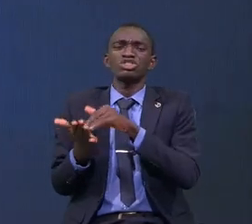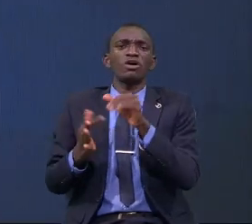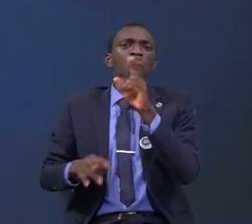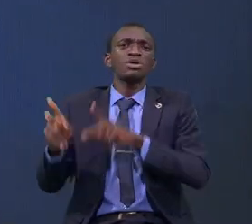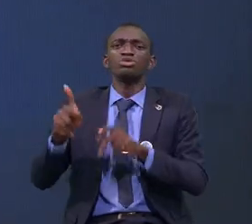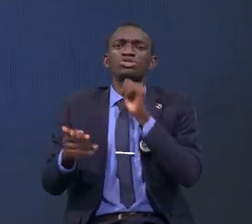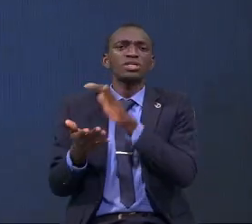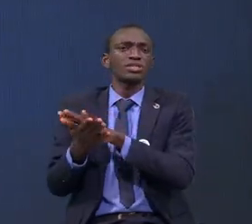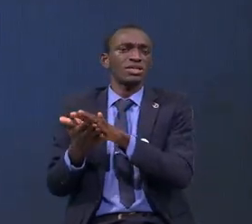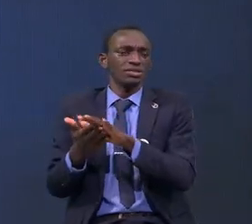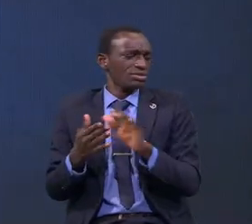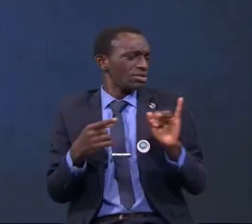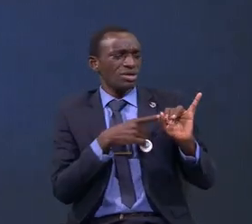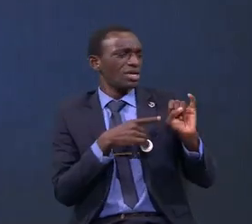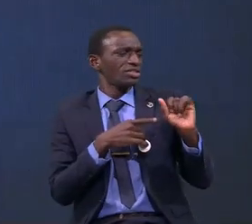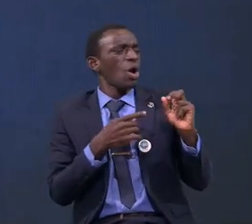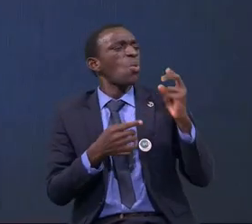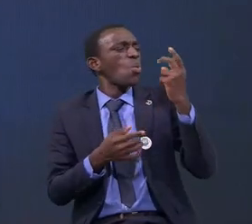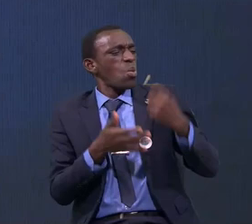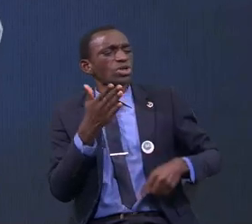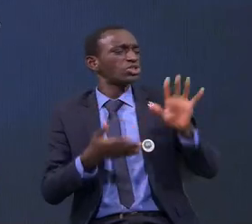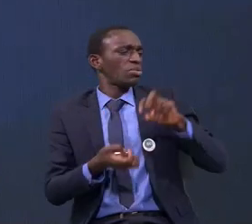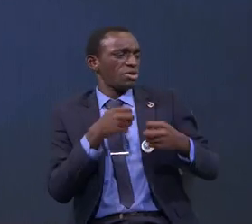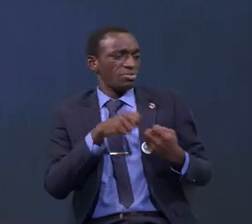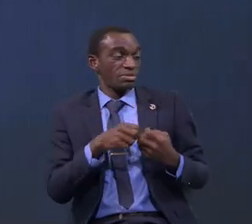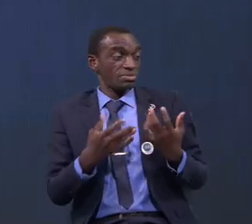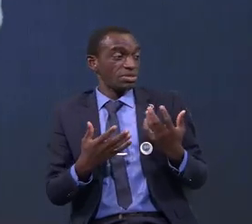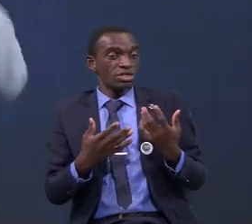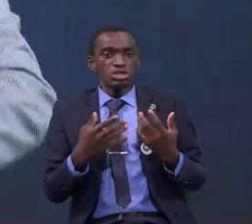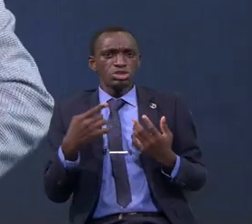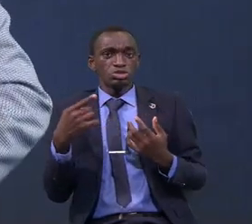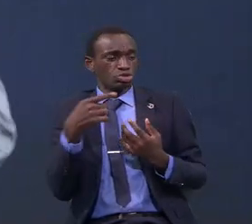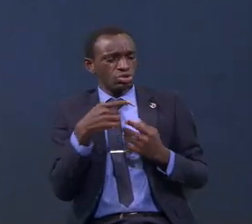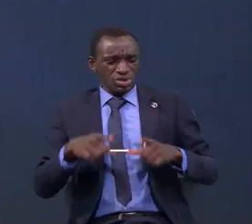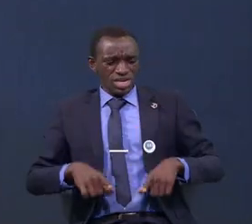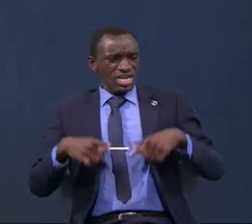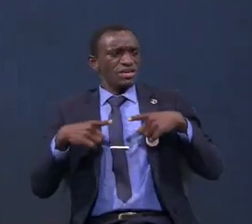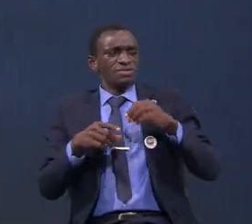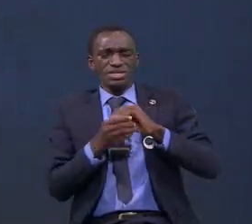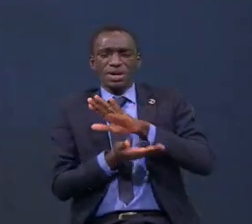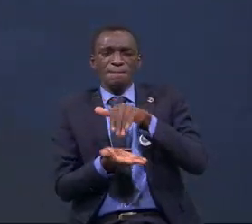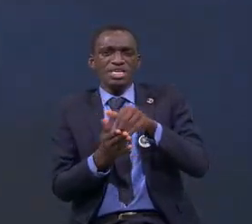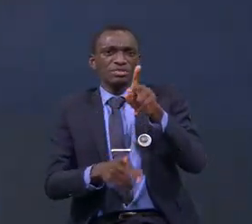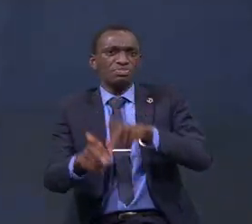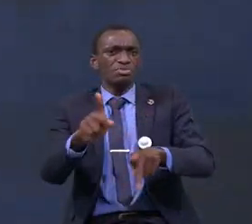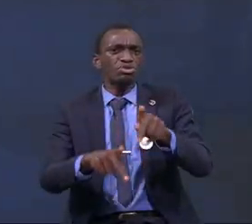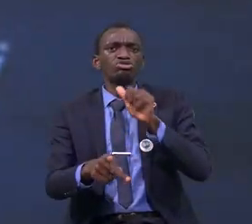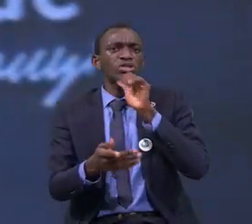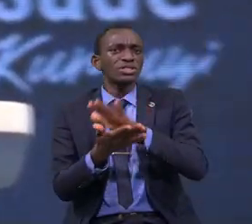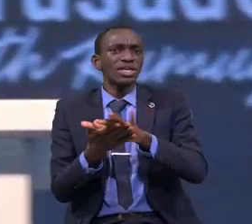What's your problem? You live in the midst of a people of unclean lips.